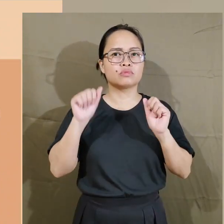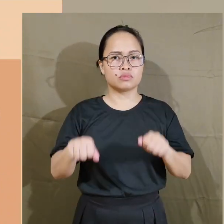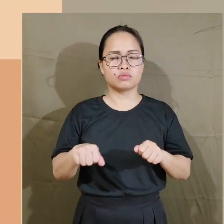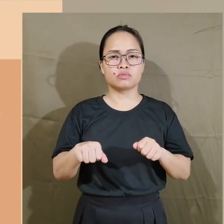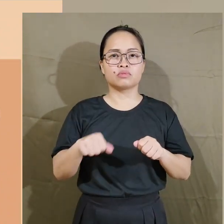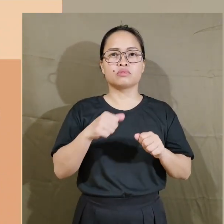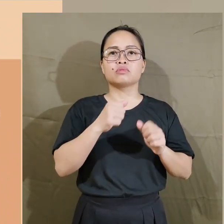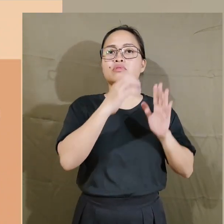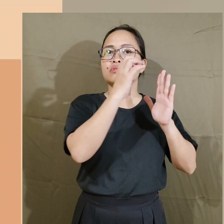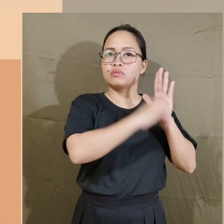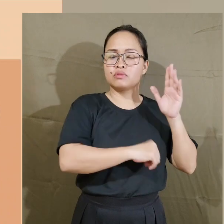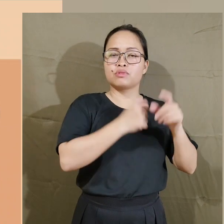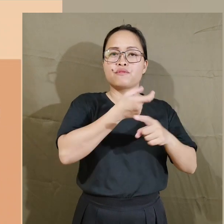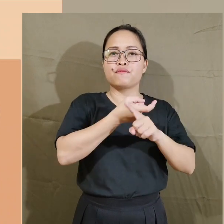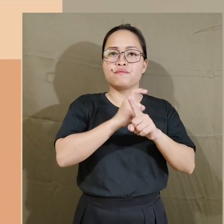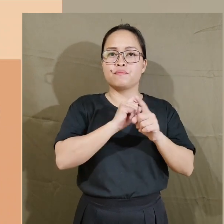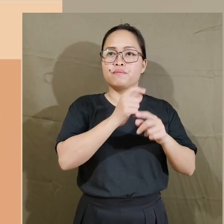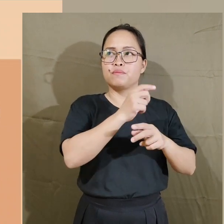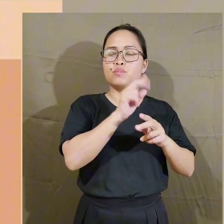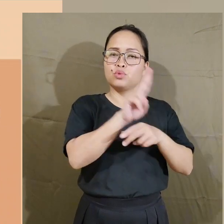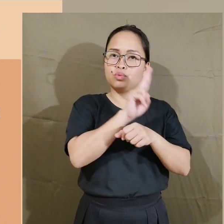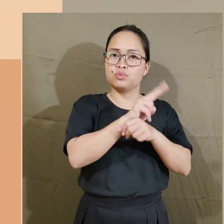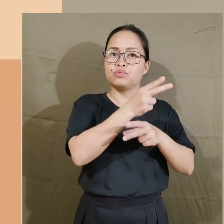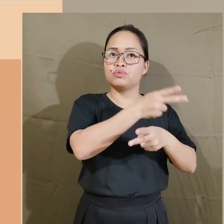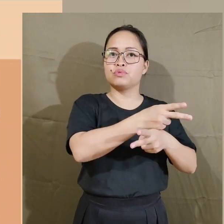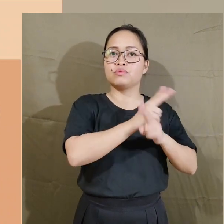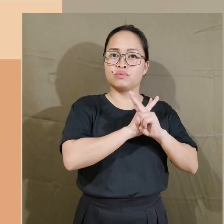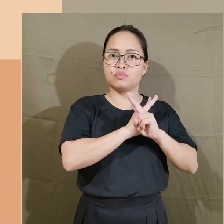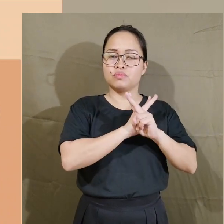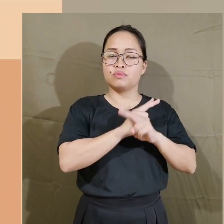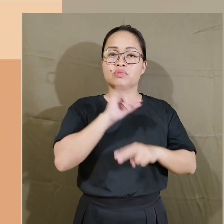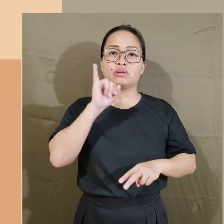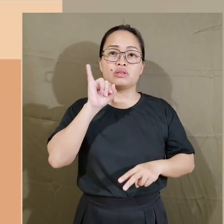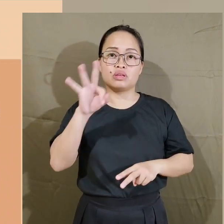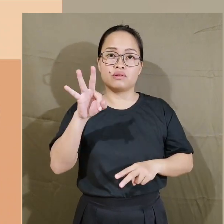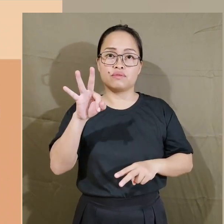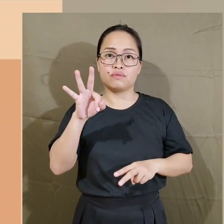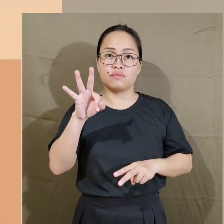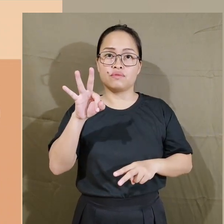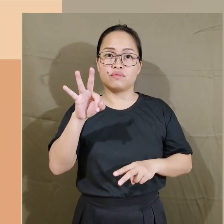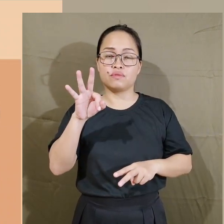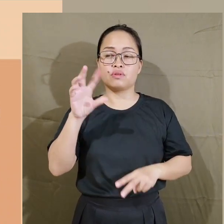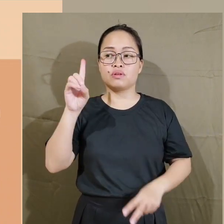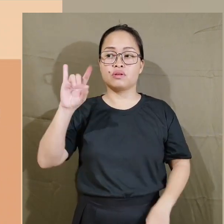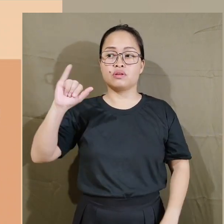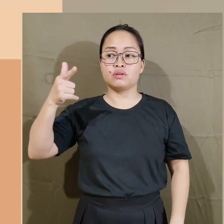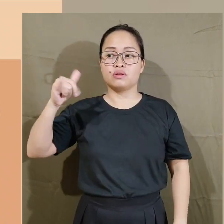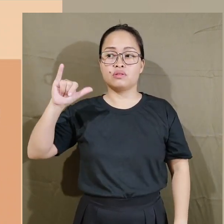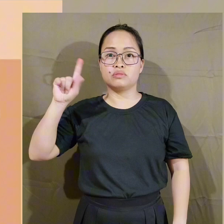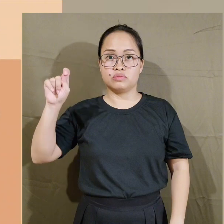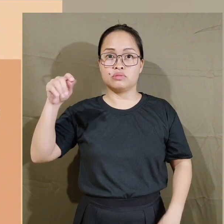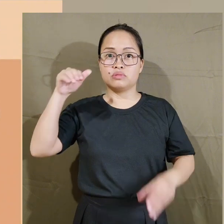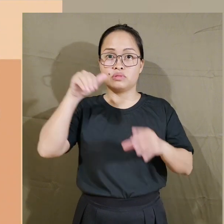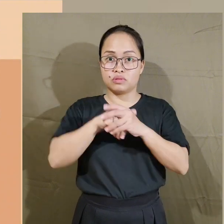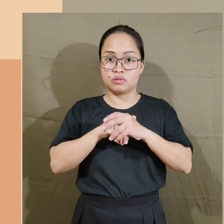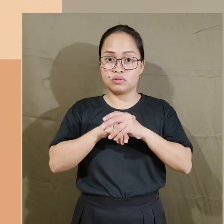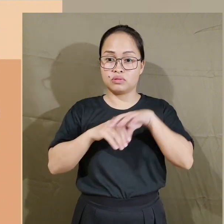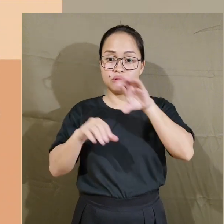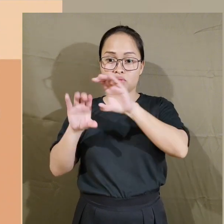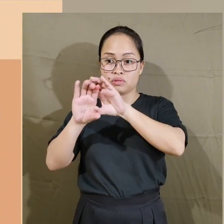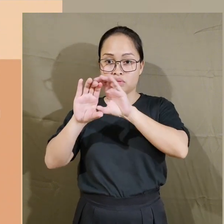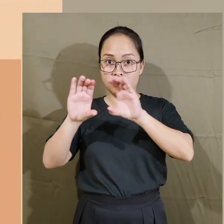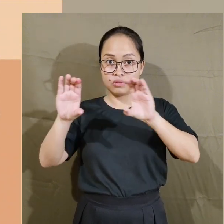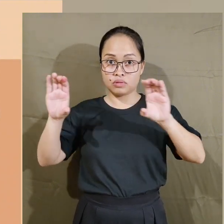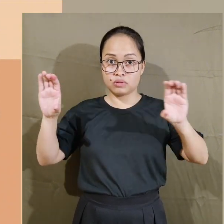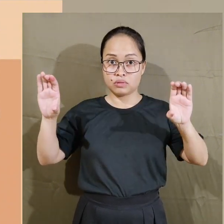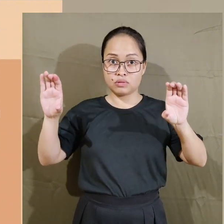a certain digit from a minuend is lesser than a certain digit from the